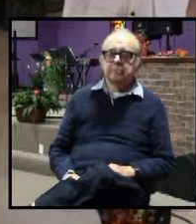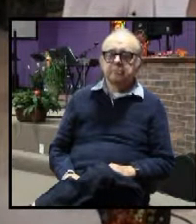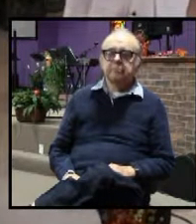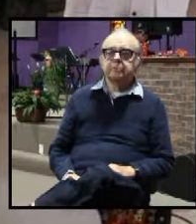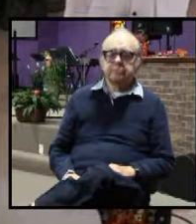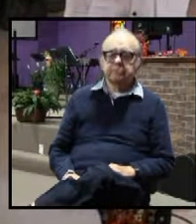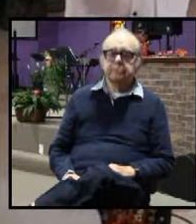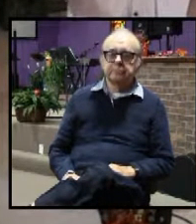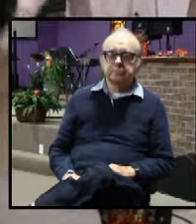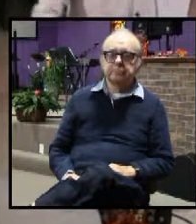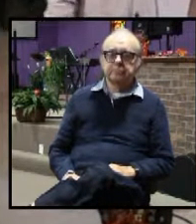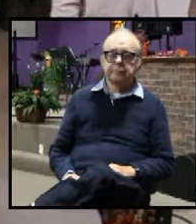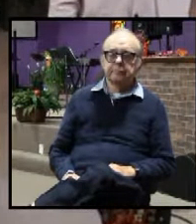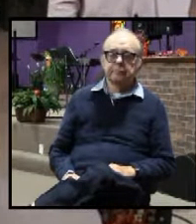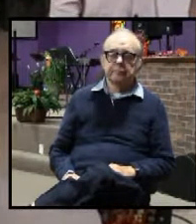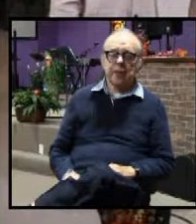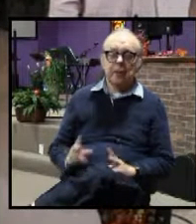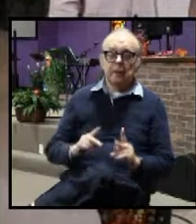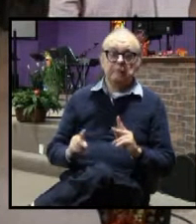Yep.